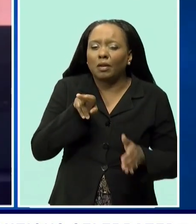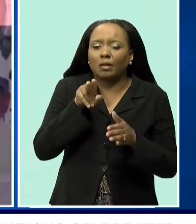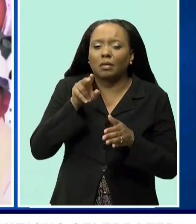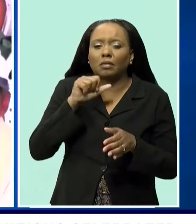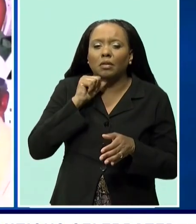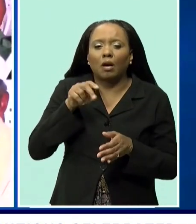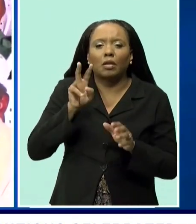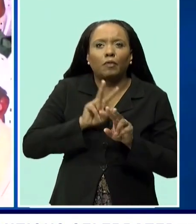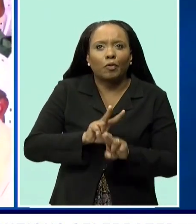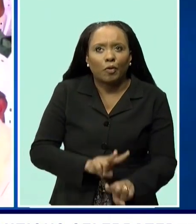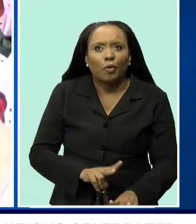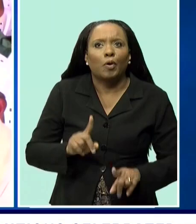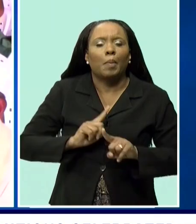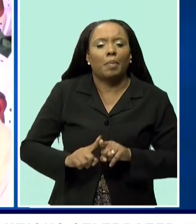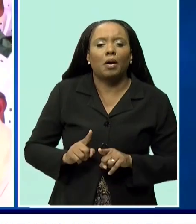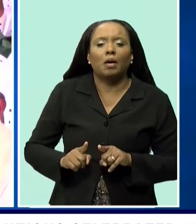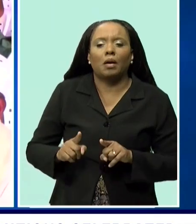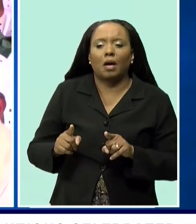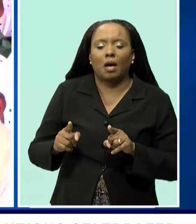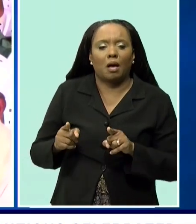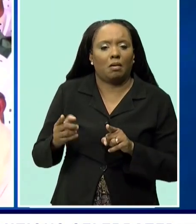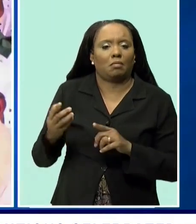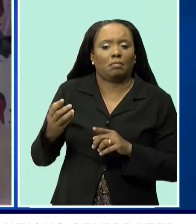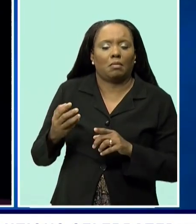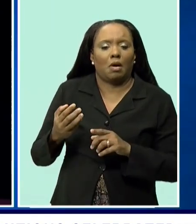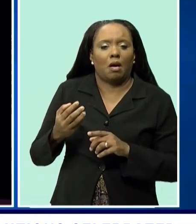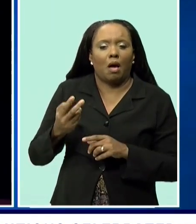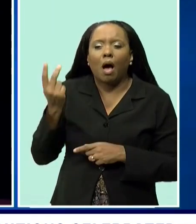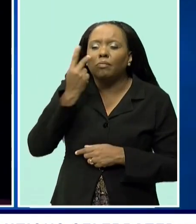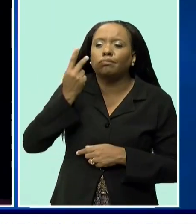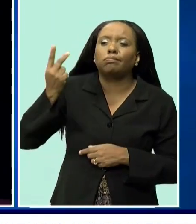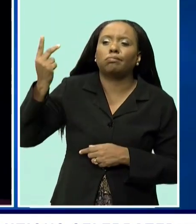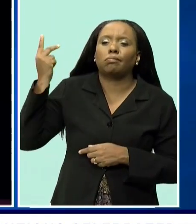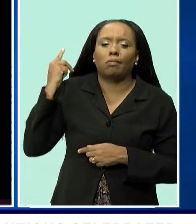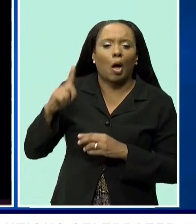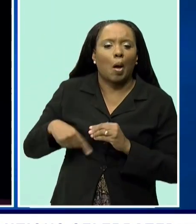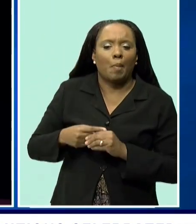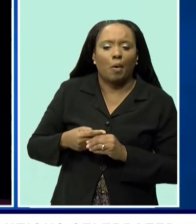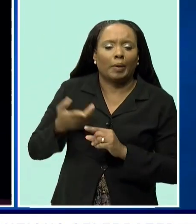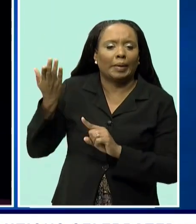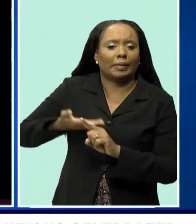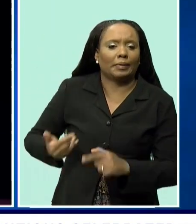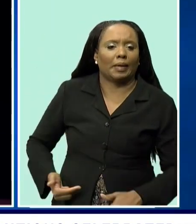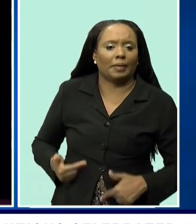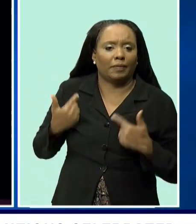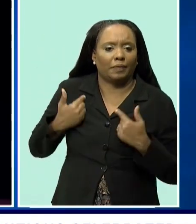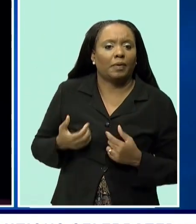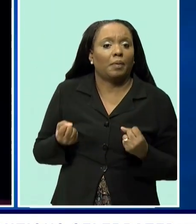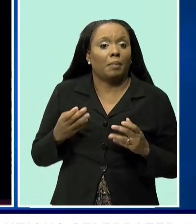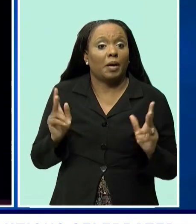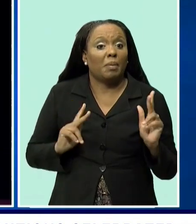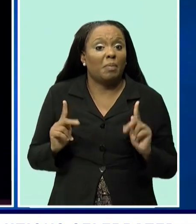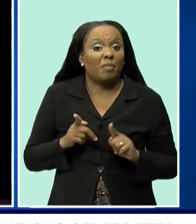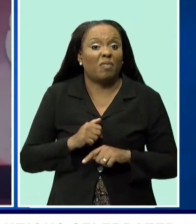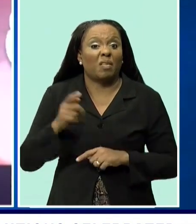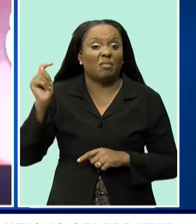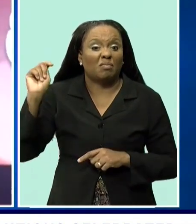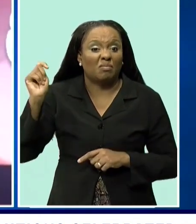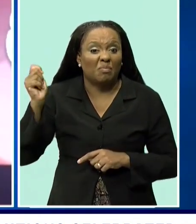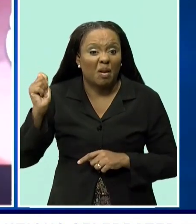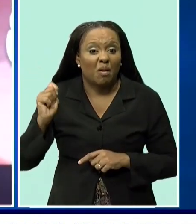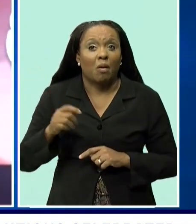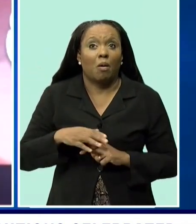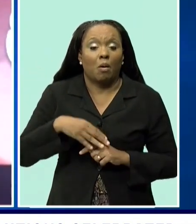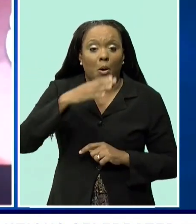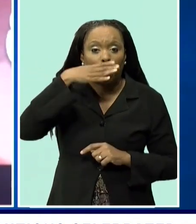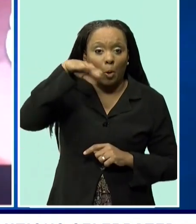Ralph Gonsalves, and representatives from Trinidad and Tobago, Grenada, and the ambassadors of Cuba and Venezuela were present in Golden Square